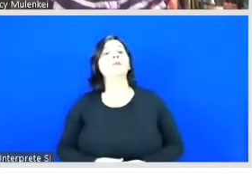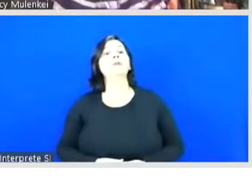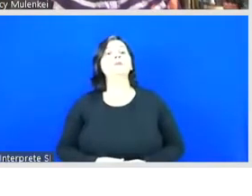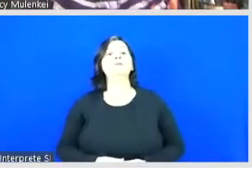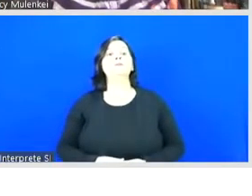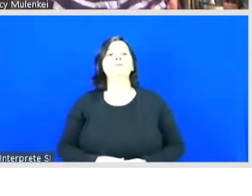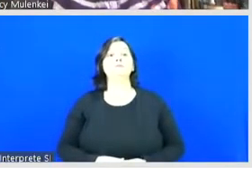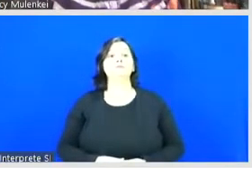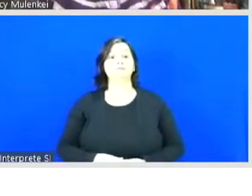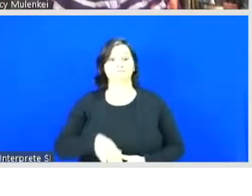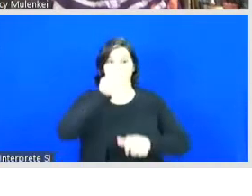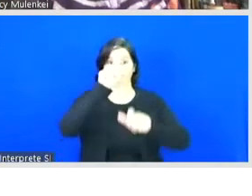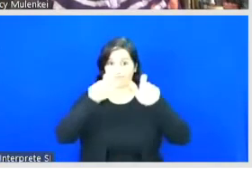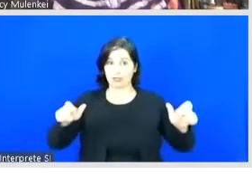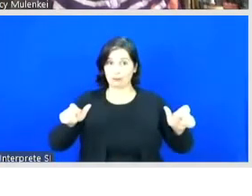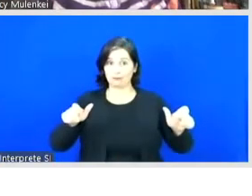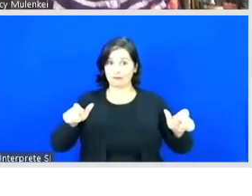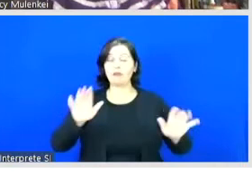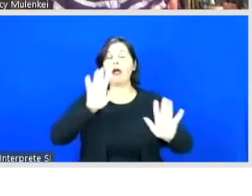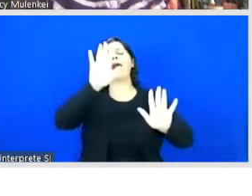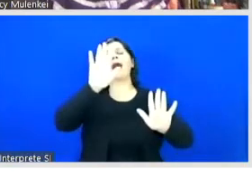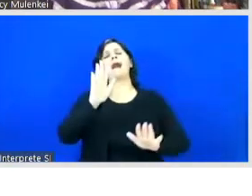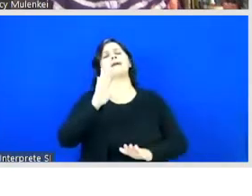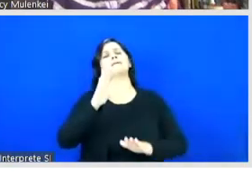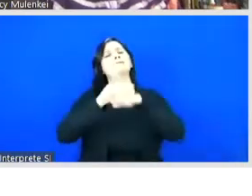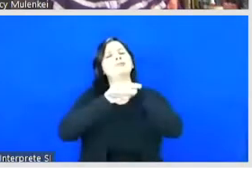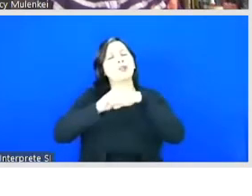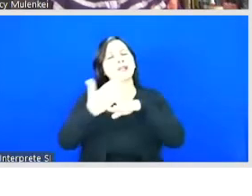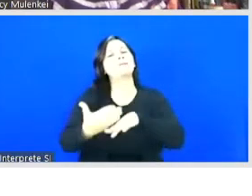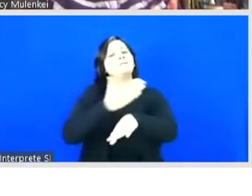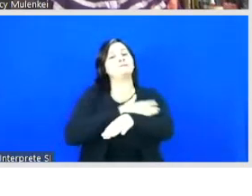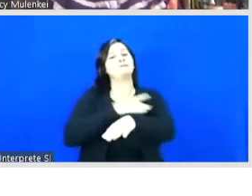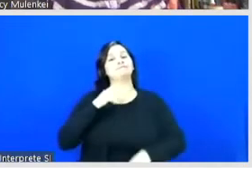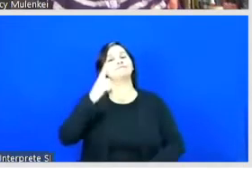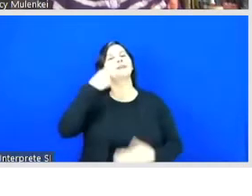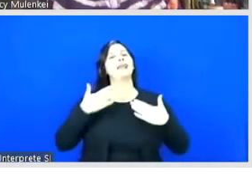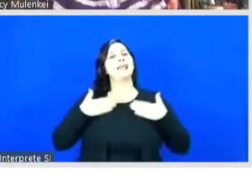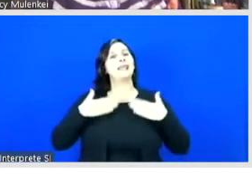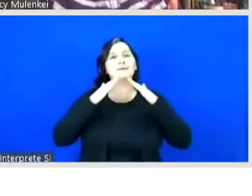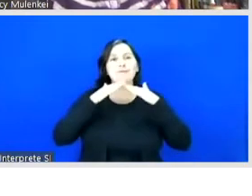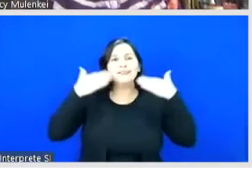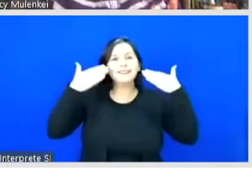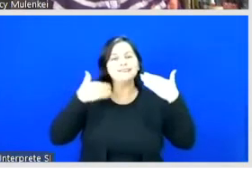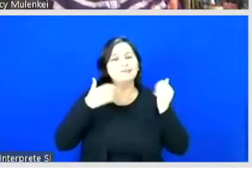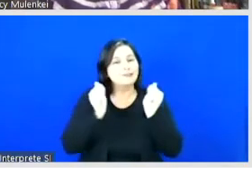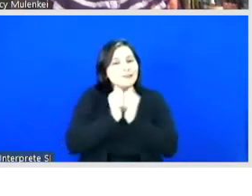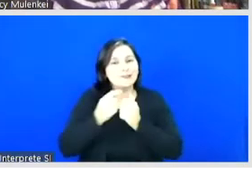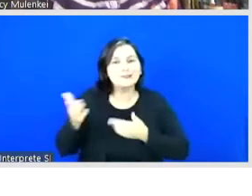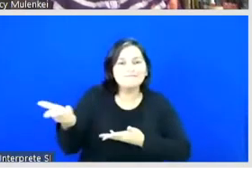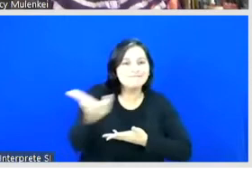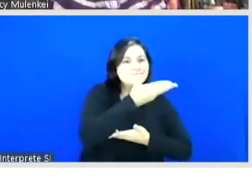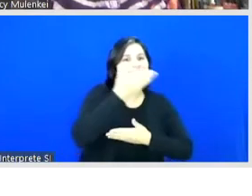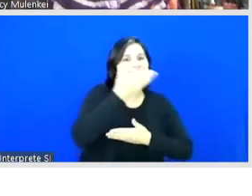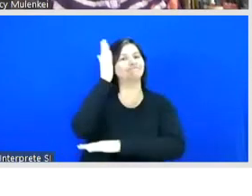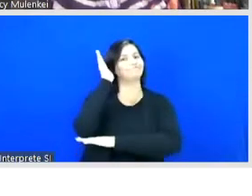matters. And it is important for all our stakeholders within the fight for environmental justice to work collaboratively. If